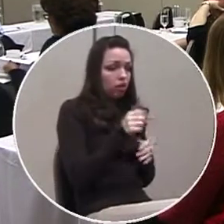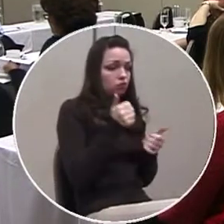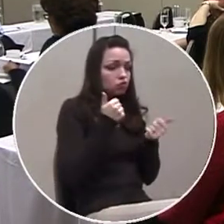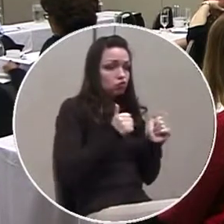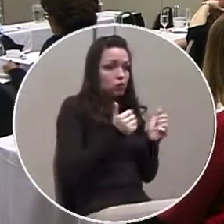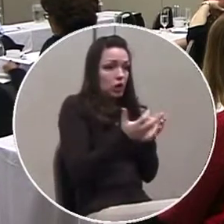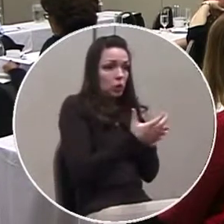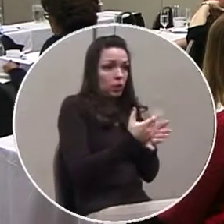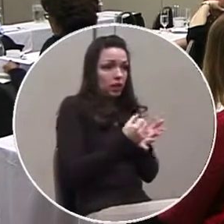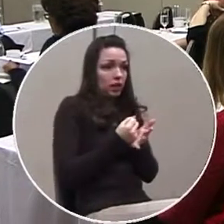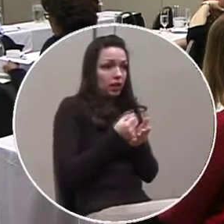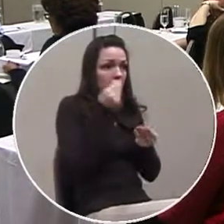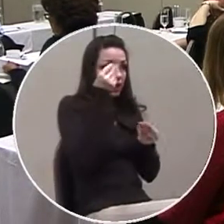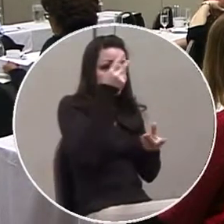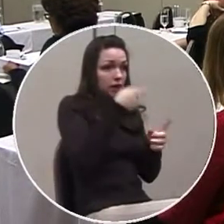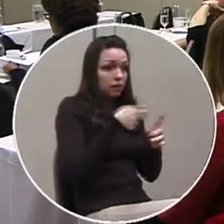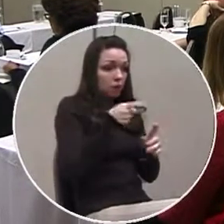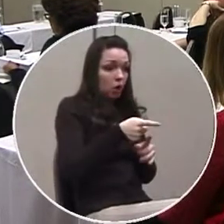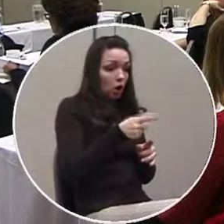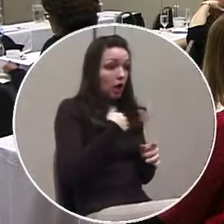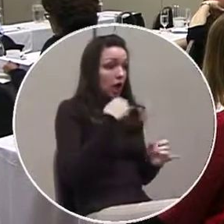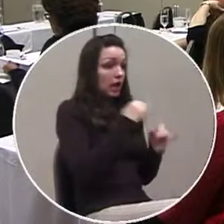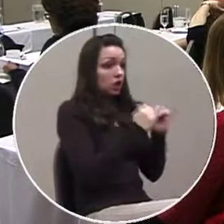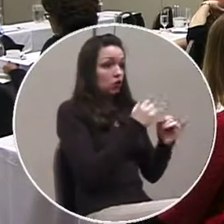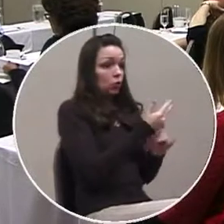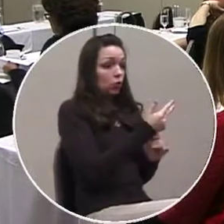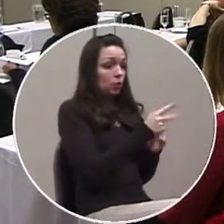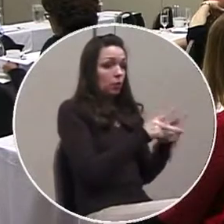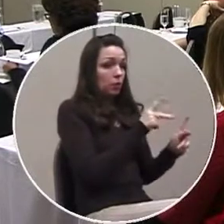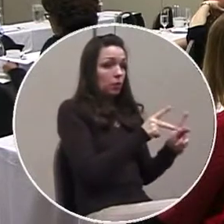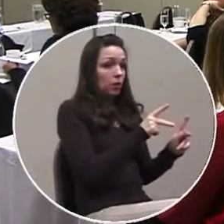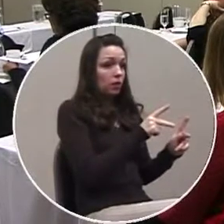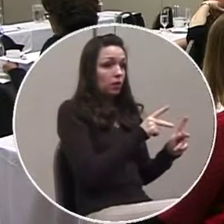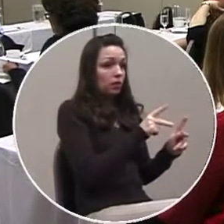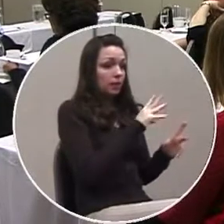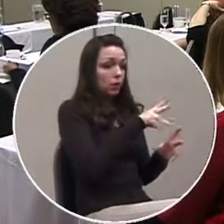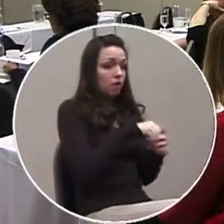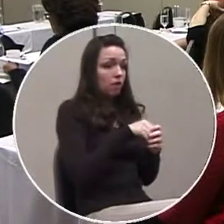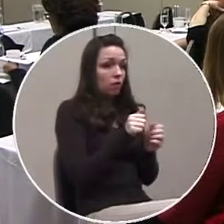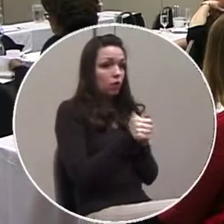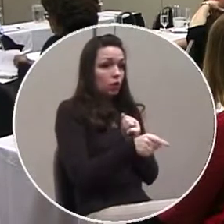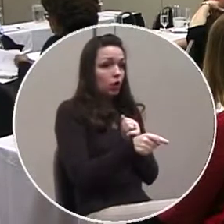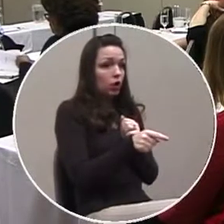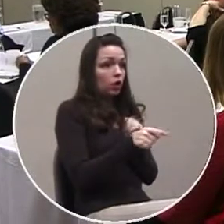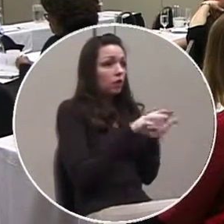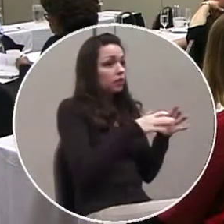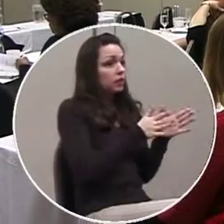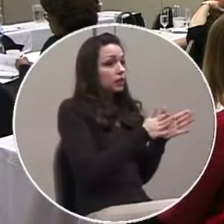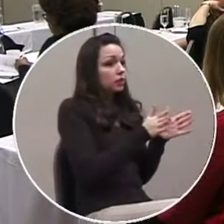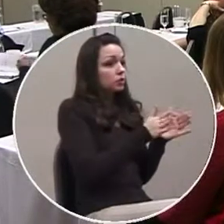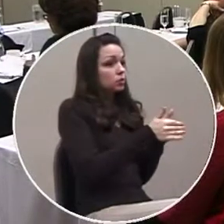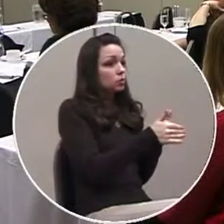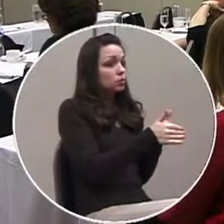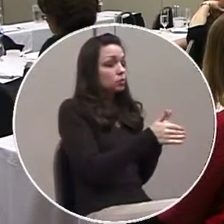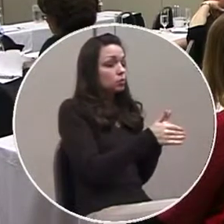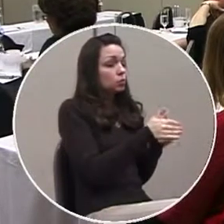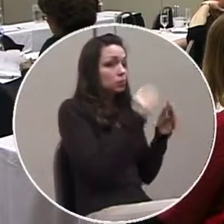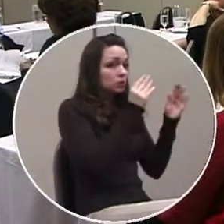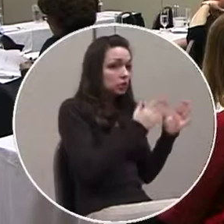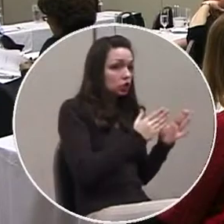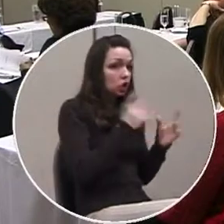data. And I interviewed 3 people that were involved: the classroom teacher, and the gym